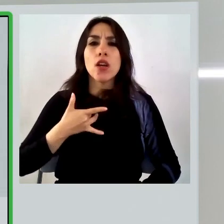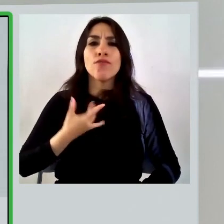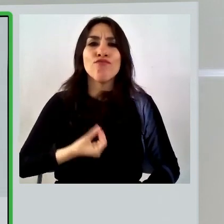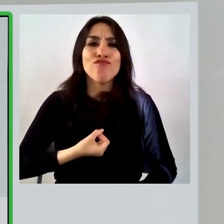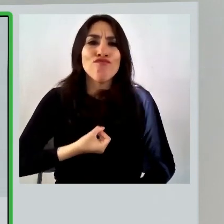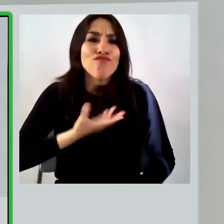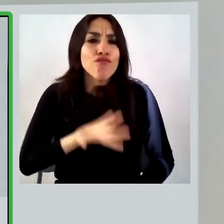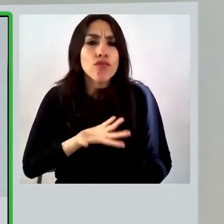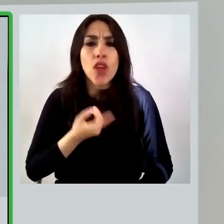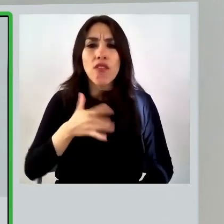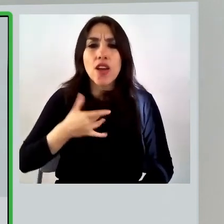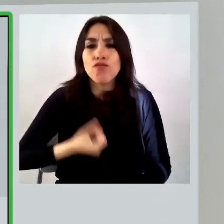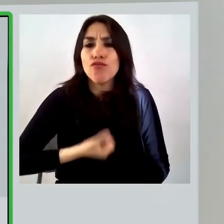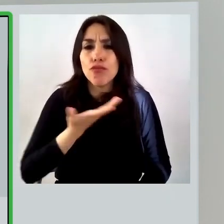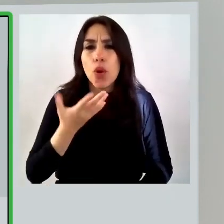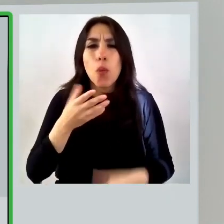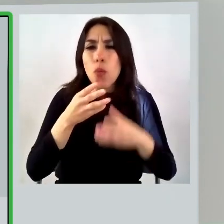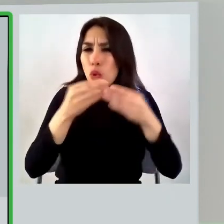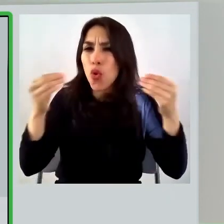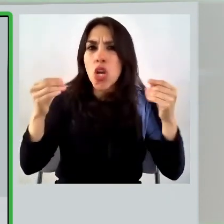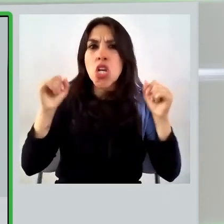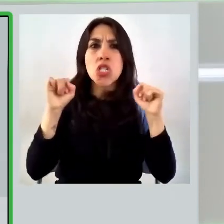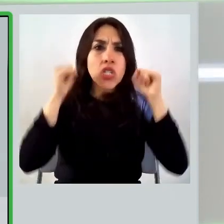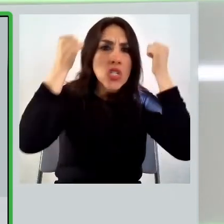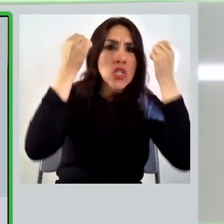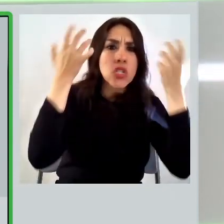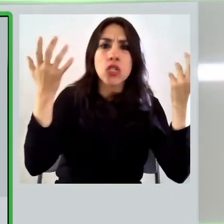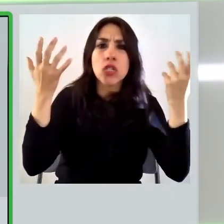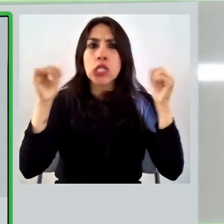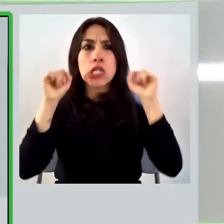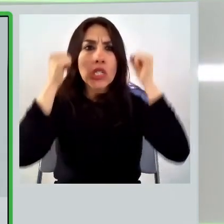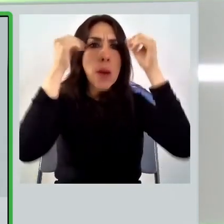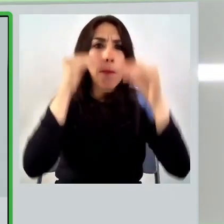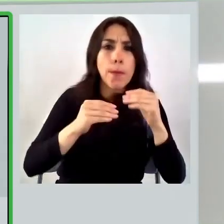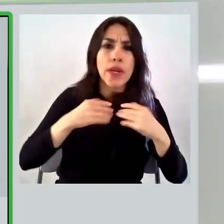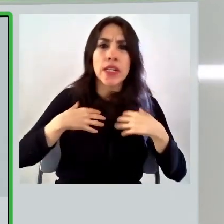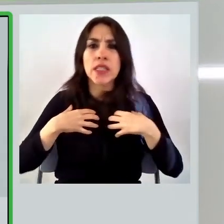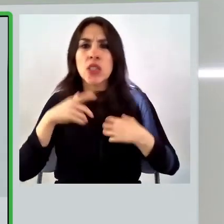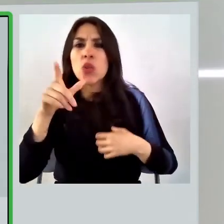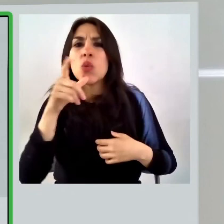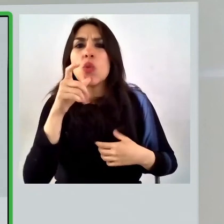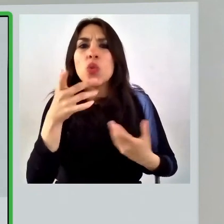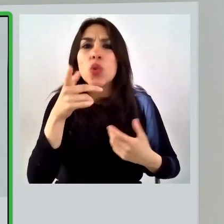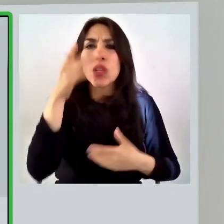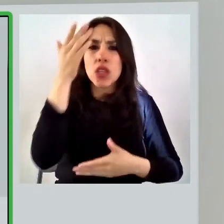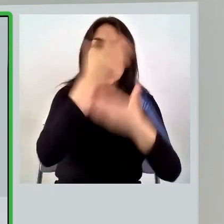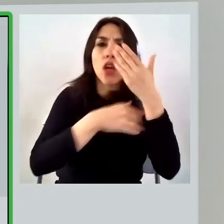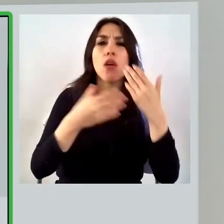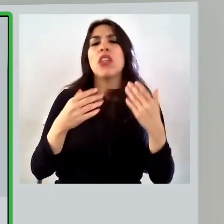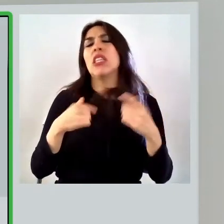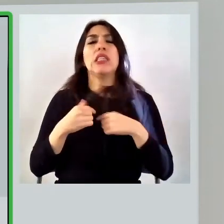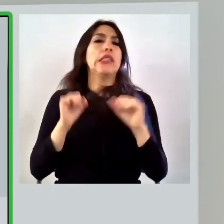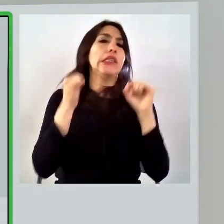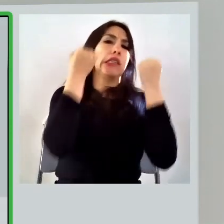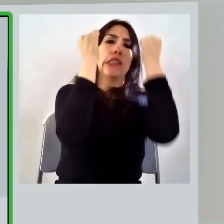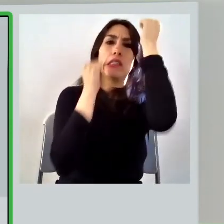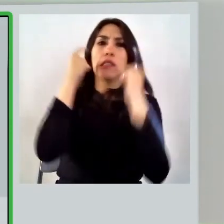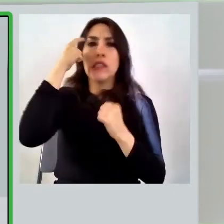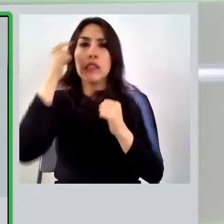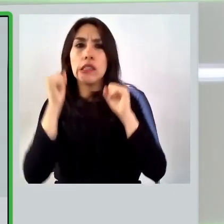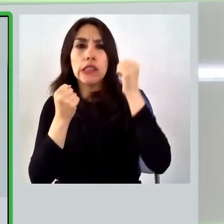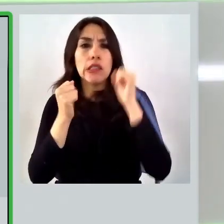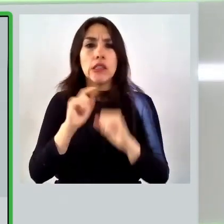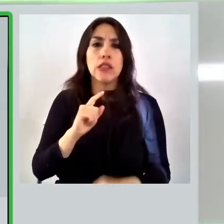hidden, especially when, as I mentioned earlier, through those interviews, we found they're doing so out of fear of